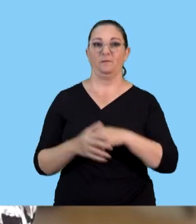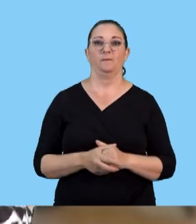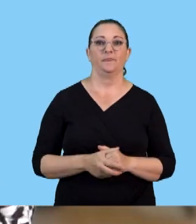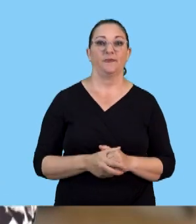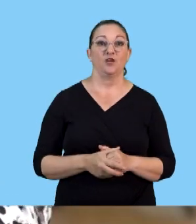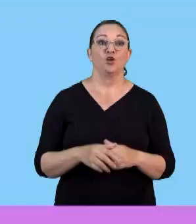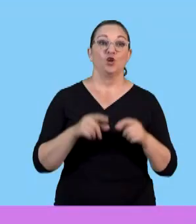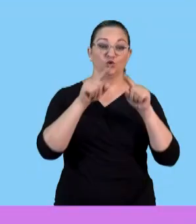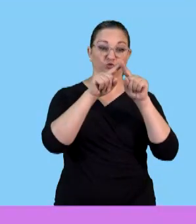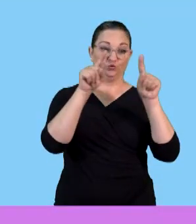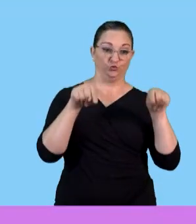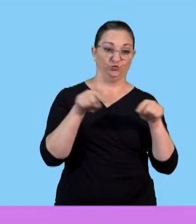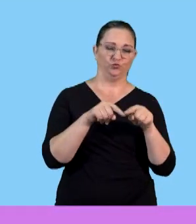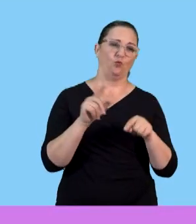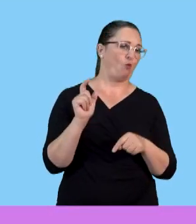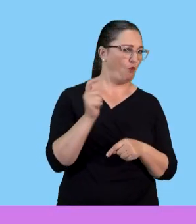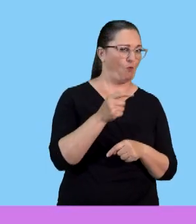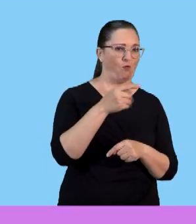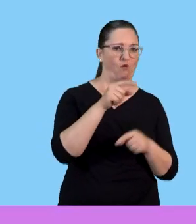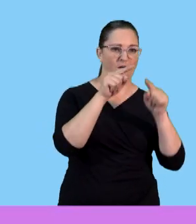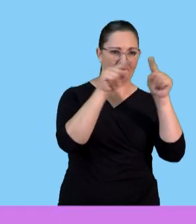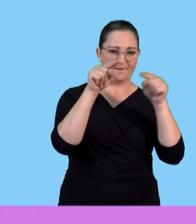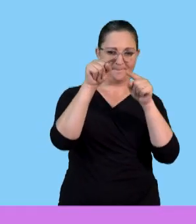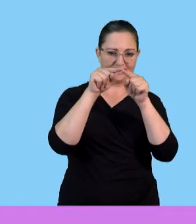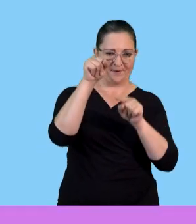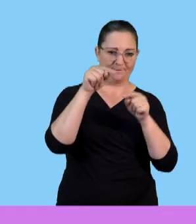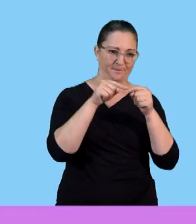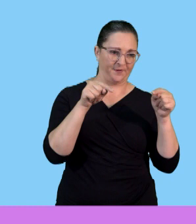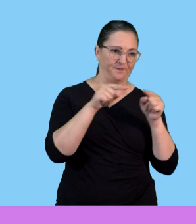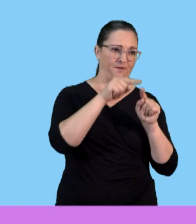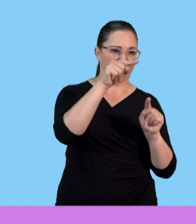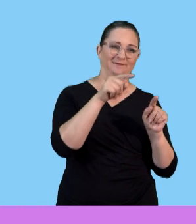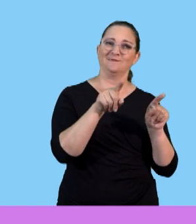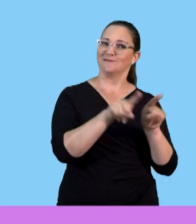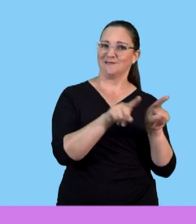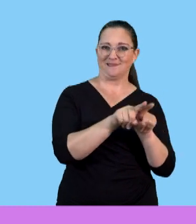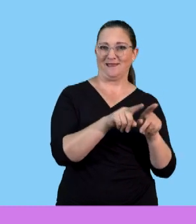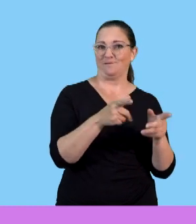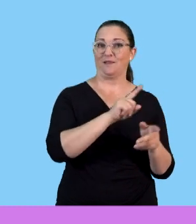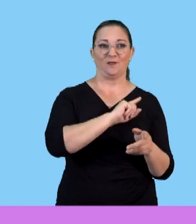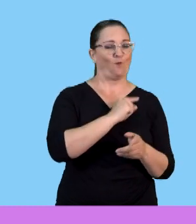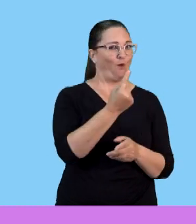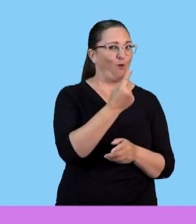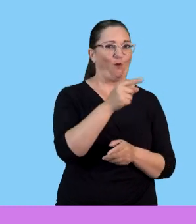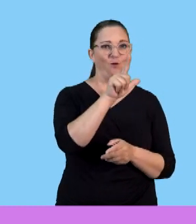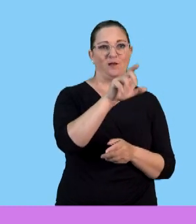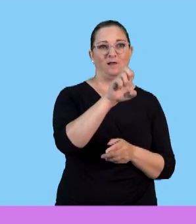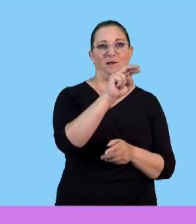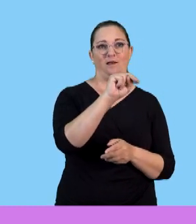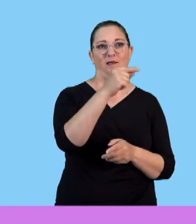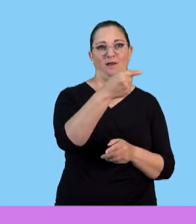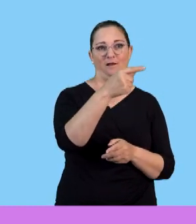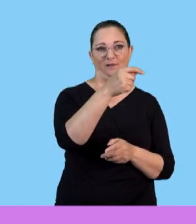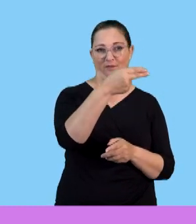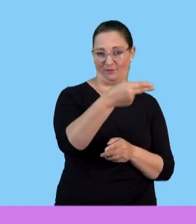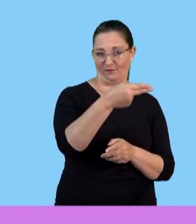rectangle? A square is all sides are equal, so we only speak about length.